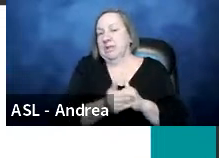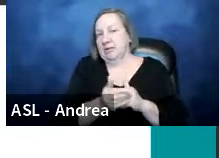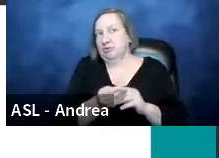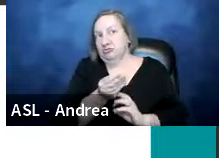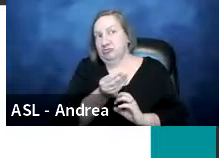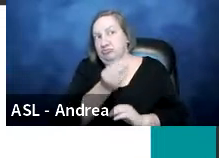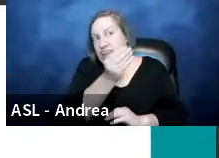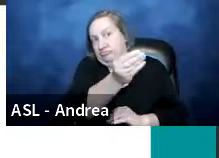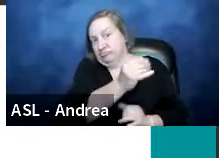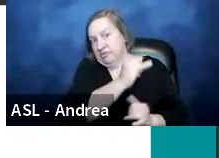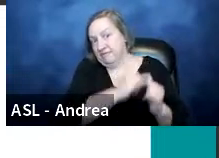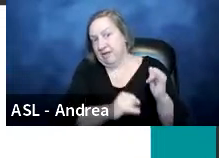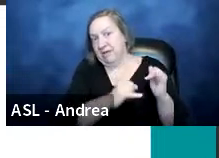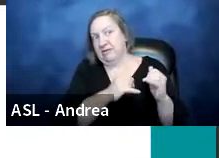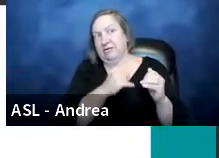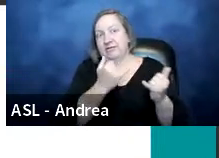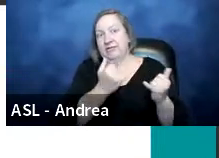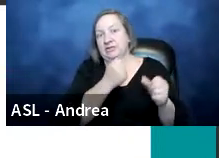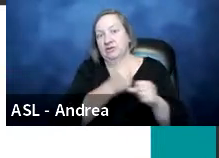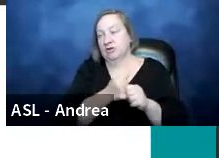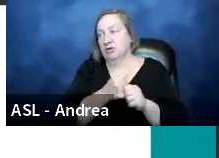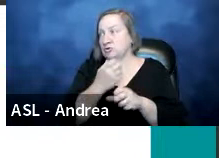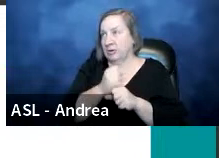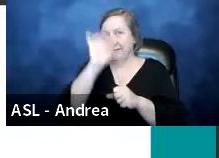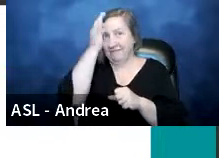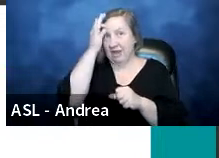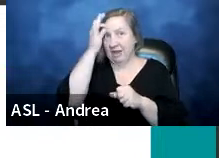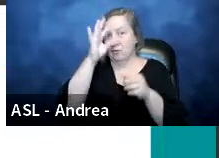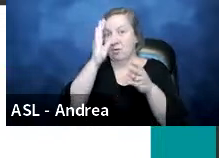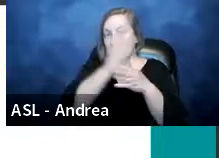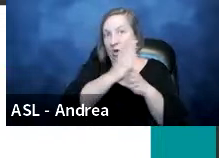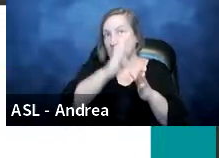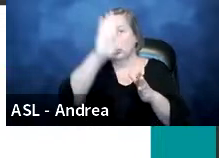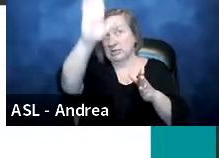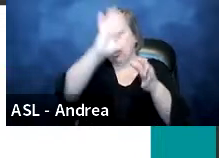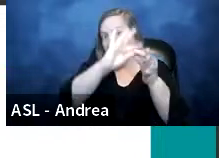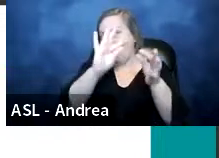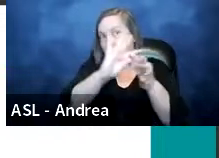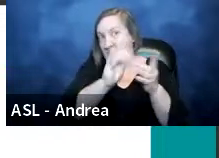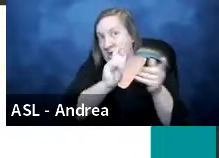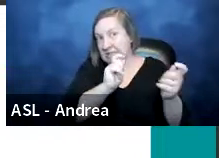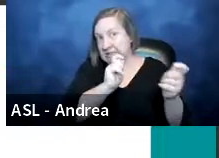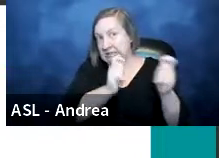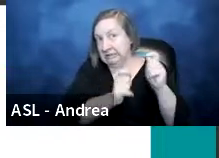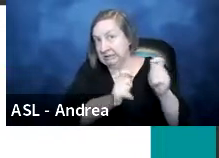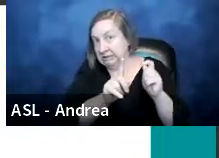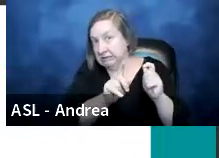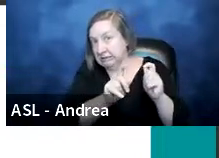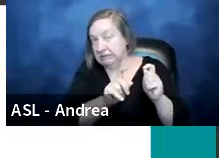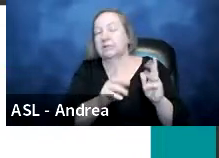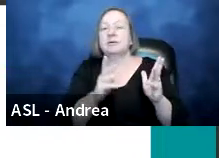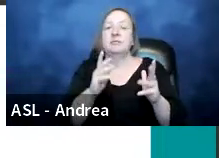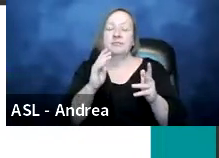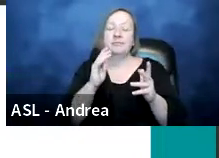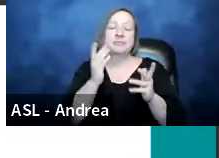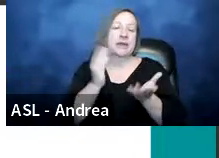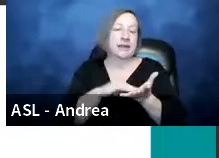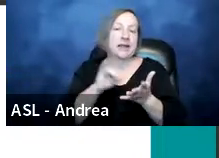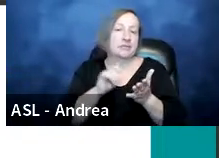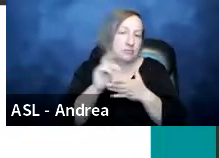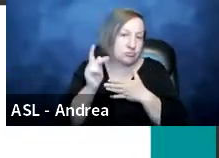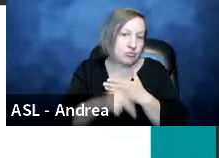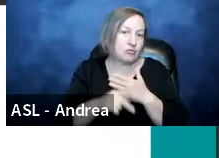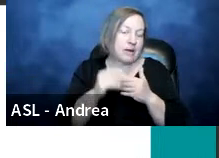federal partners' comments. So once again, the program is